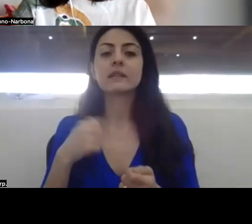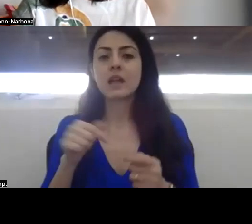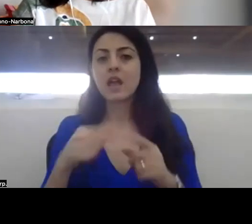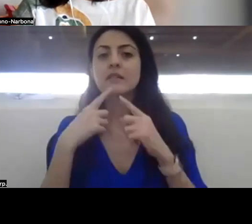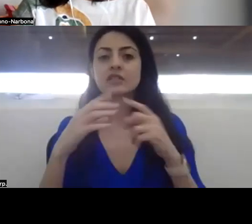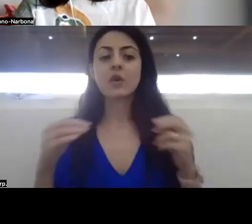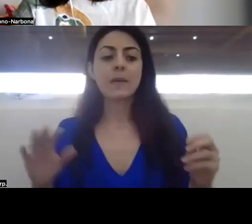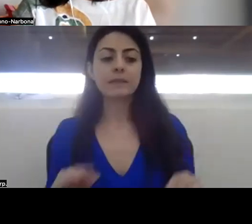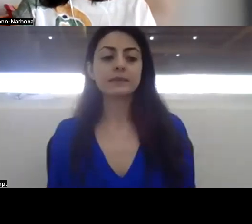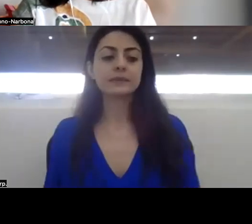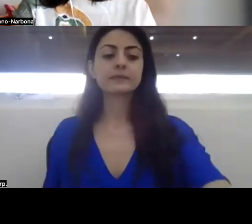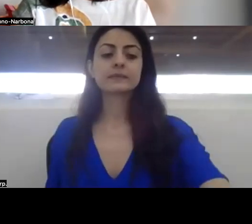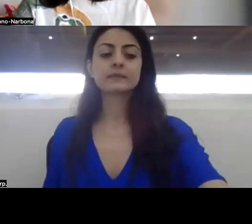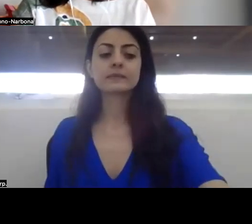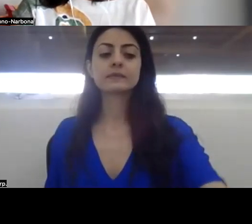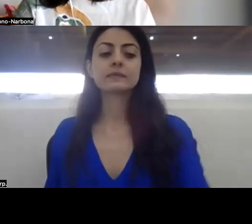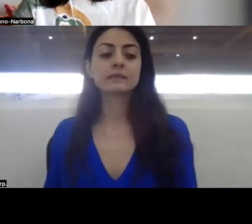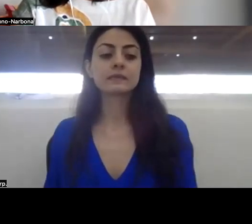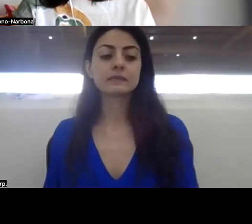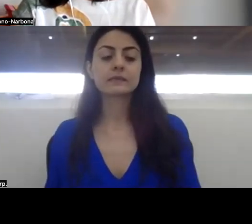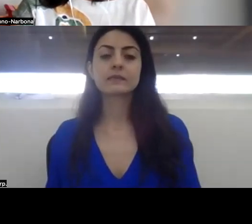on these questions.